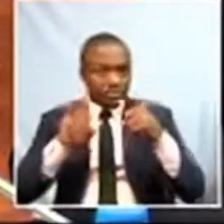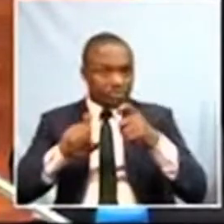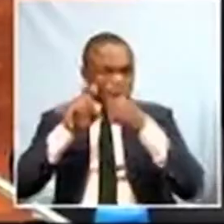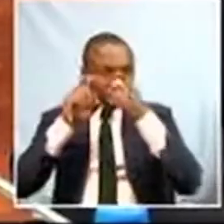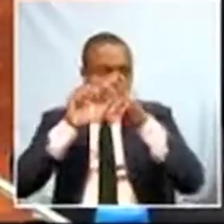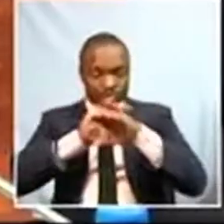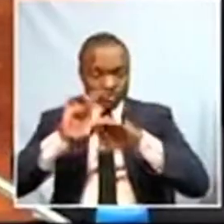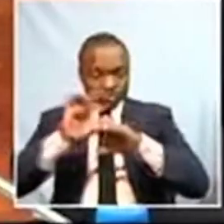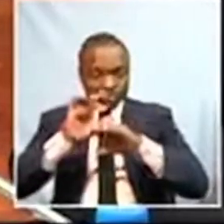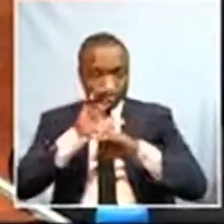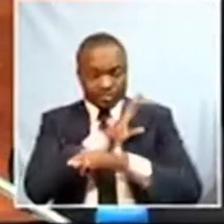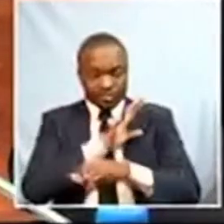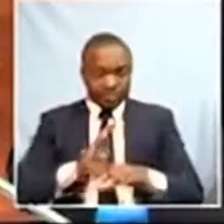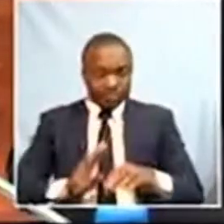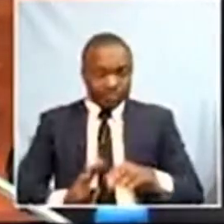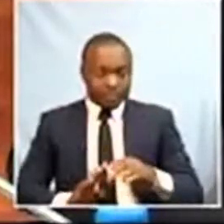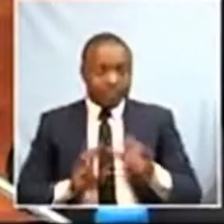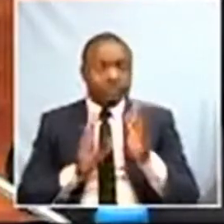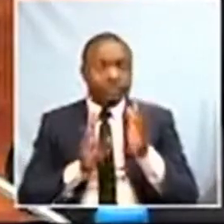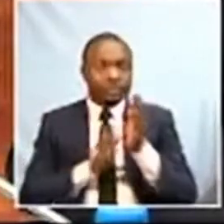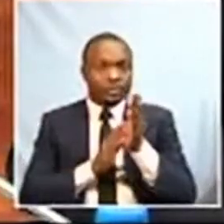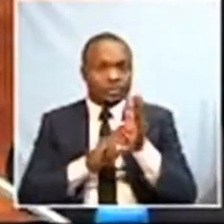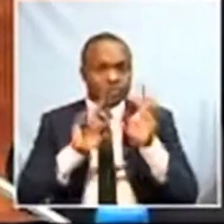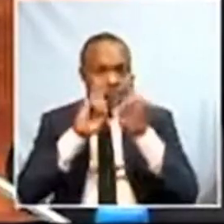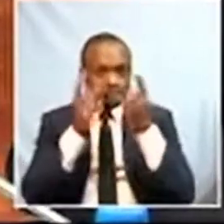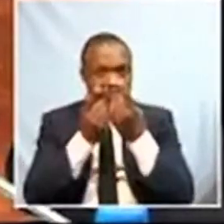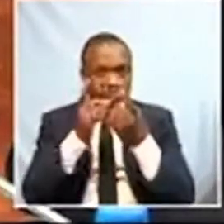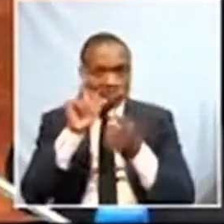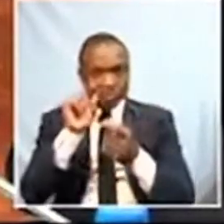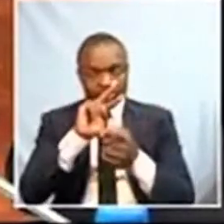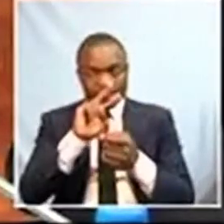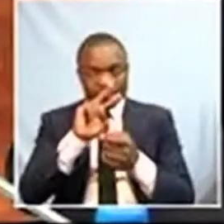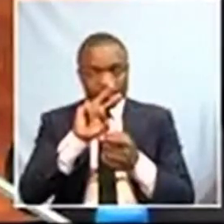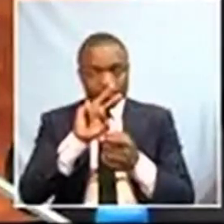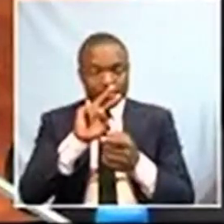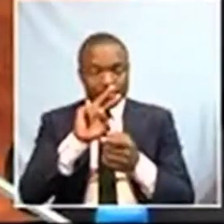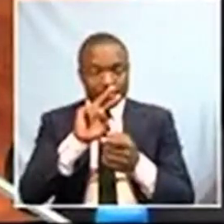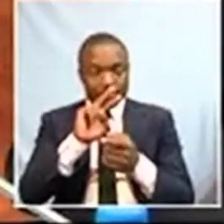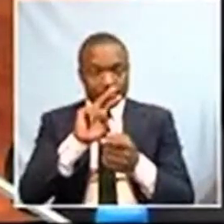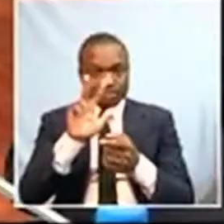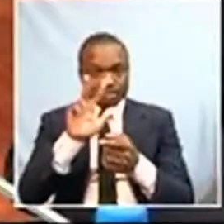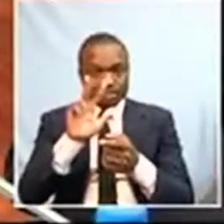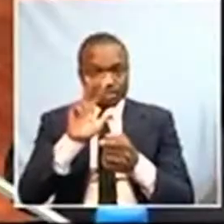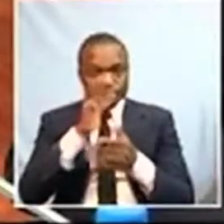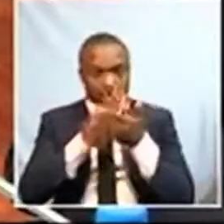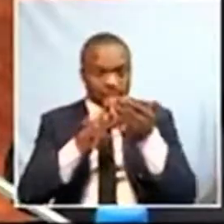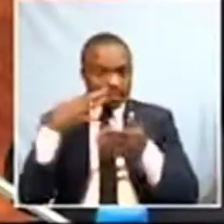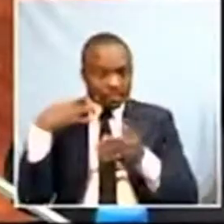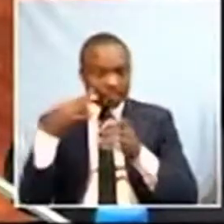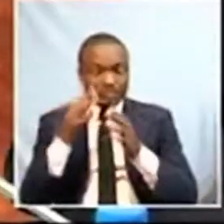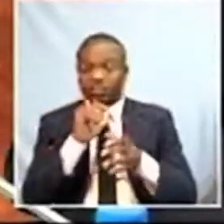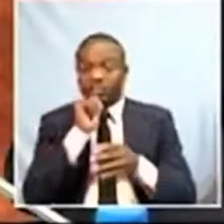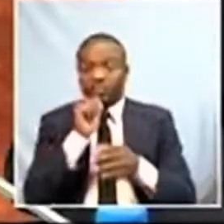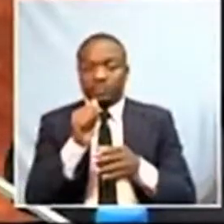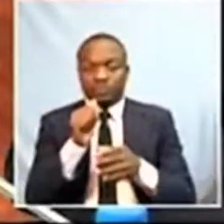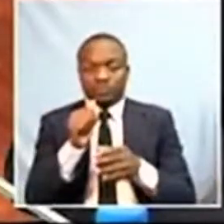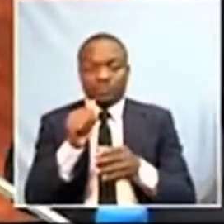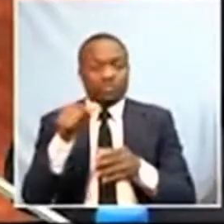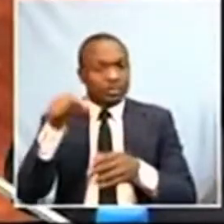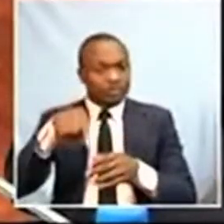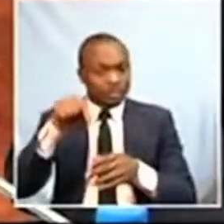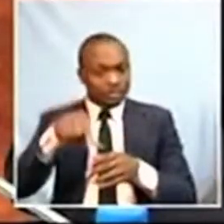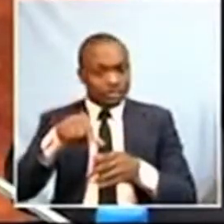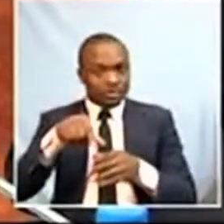lack of boarding schools in the district in 2023. Additionally, some applicants were not eligible for